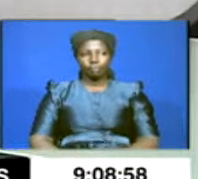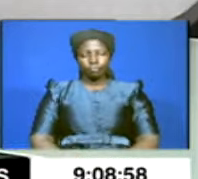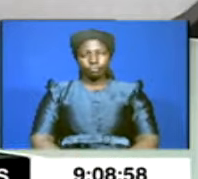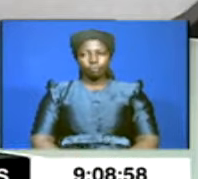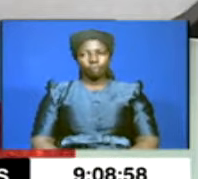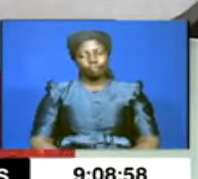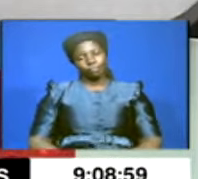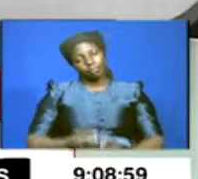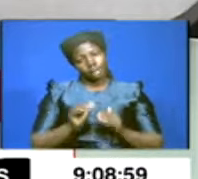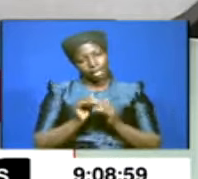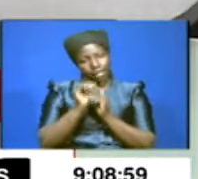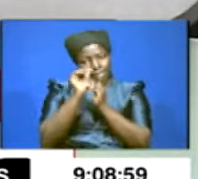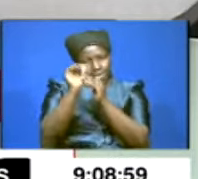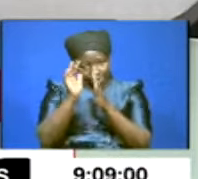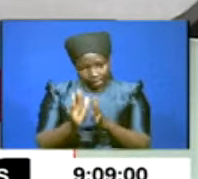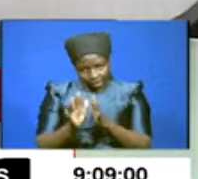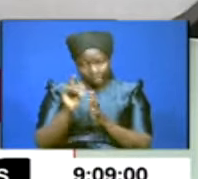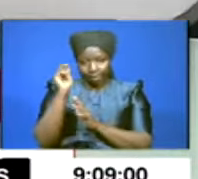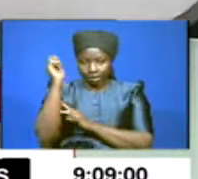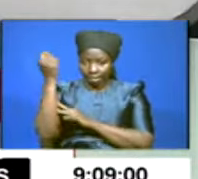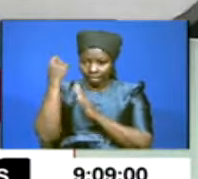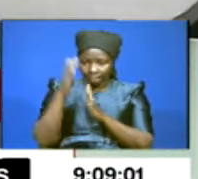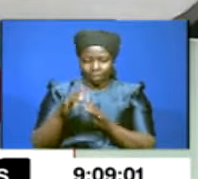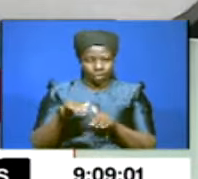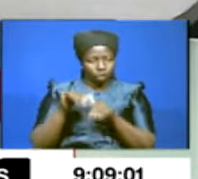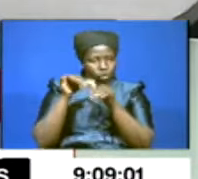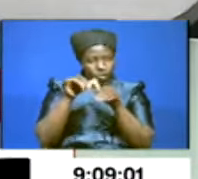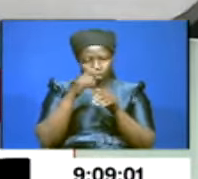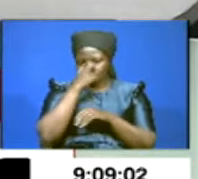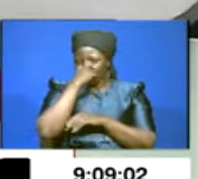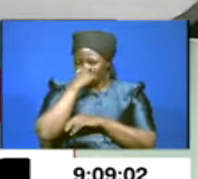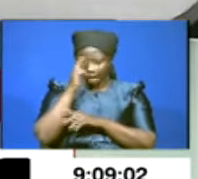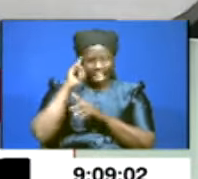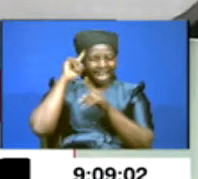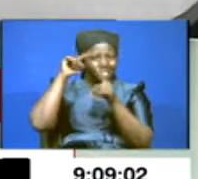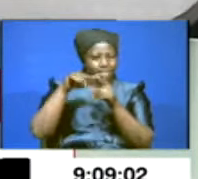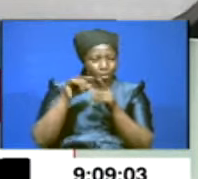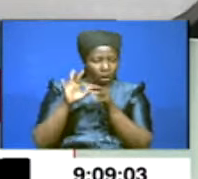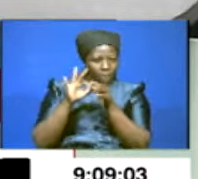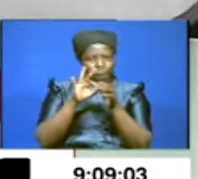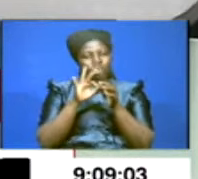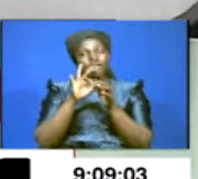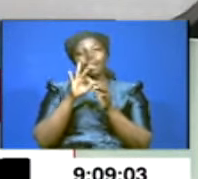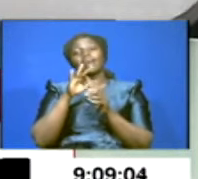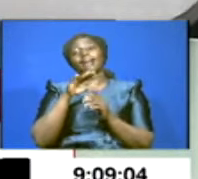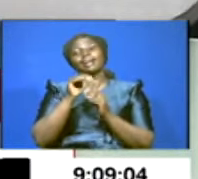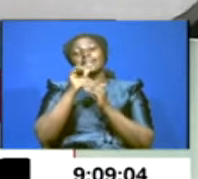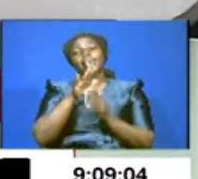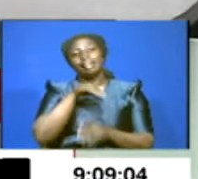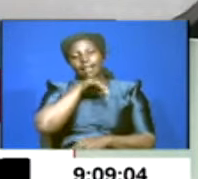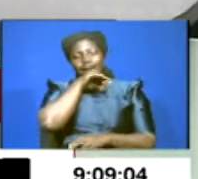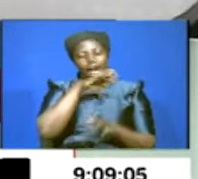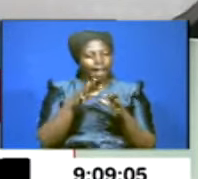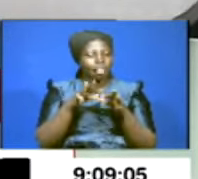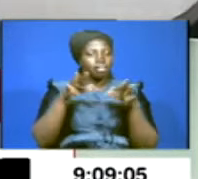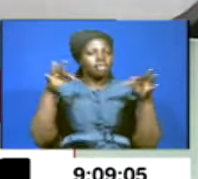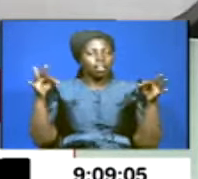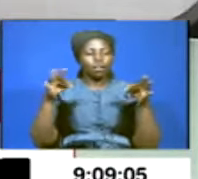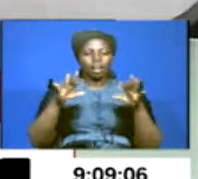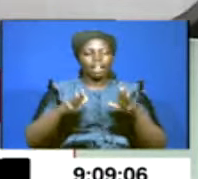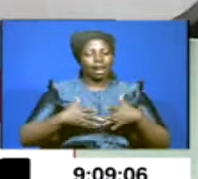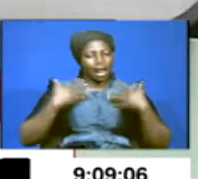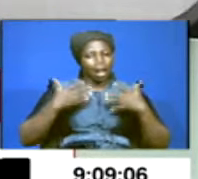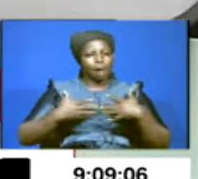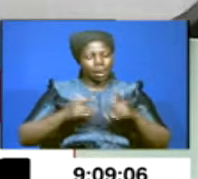Leaders and Kenyans have continued to wish Azimio la Umoja leader Raila Odinga a long and happy life as he turned 78 years